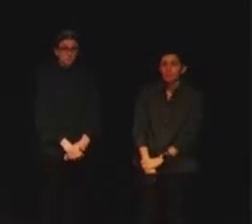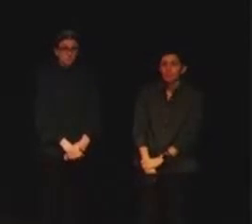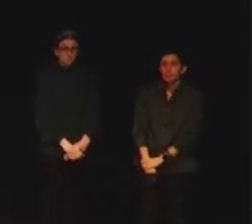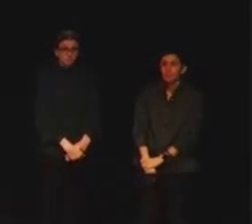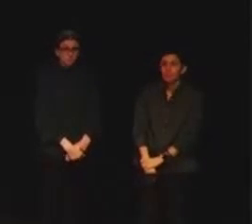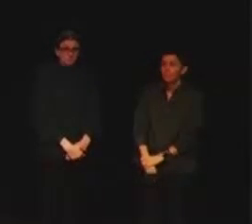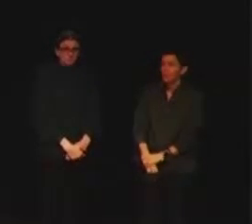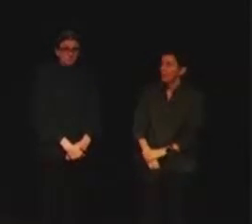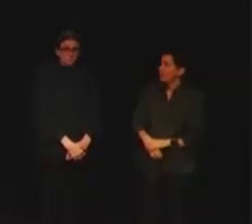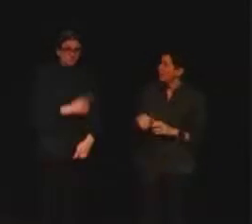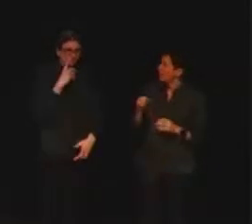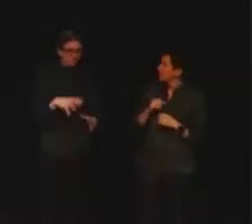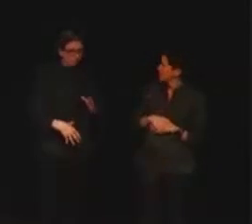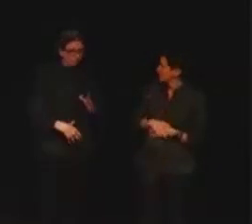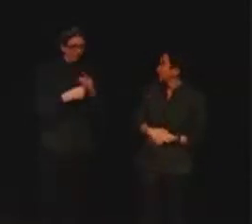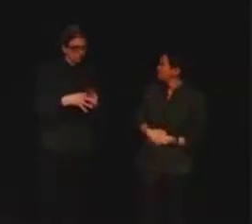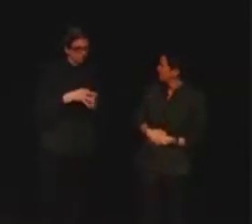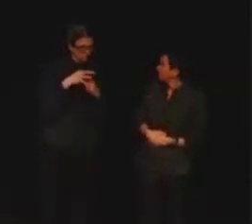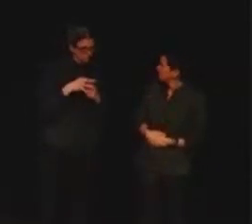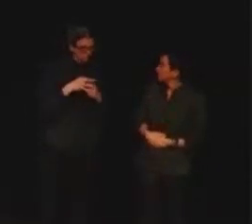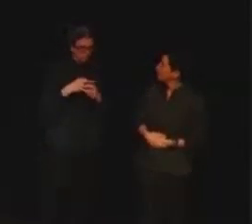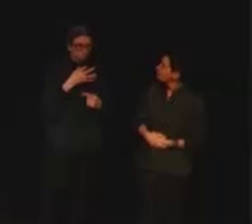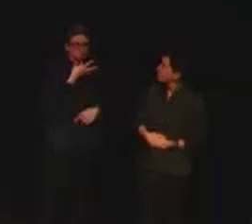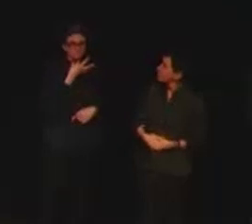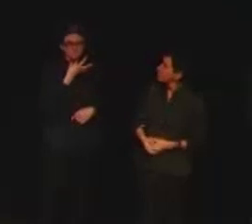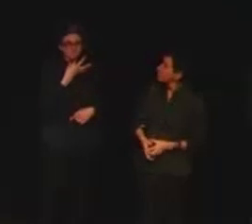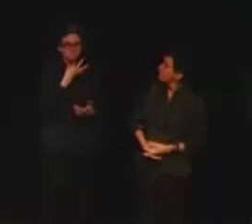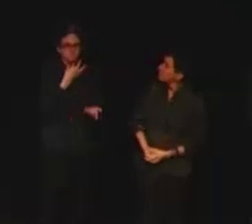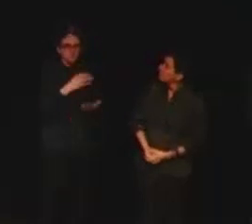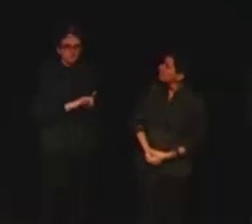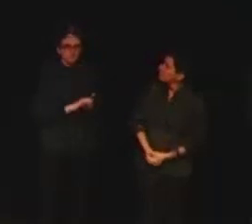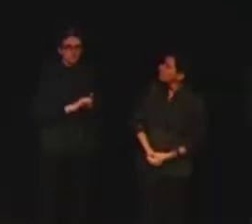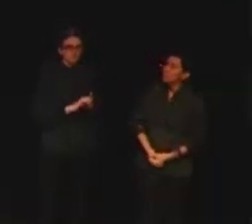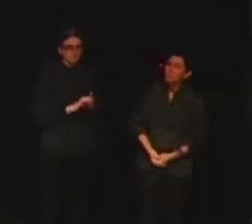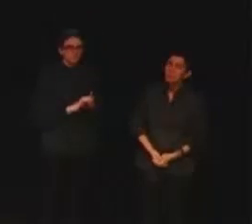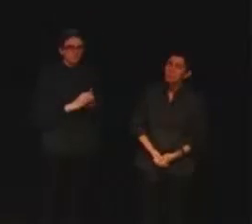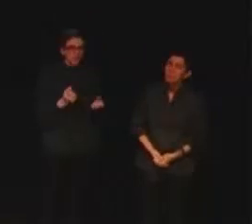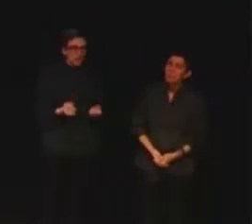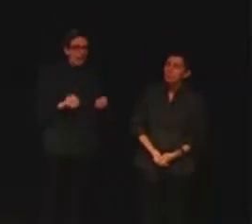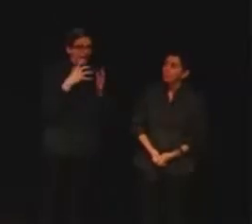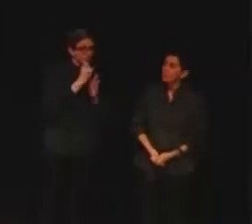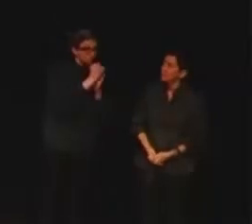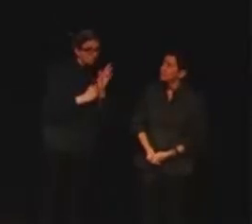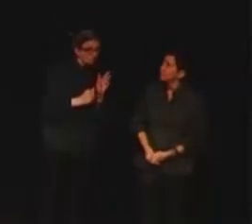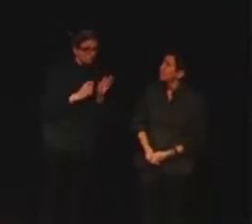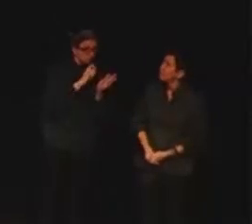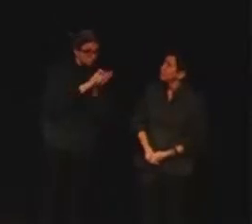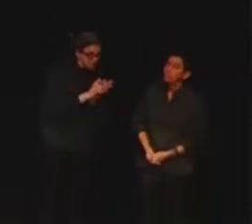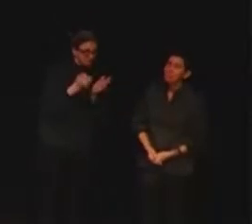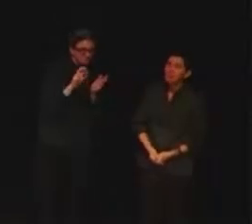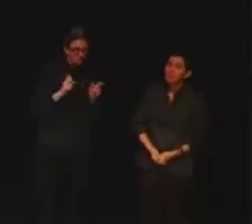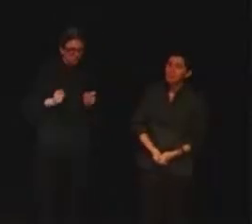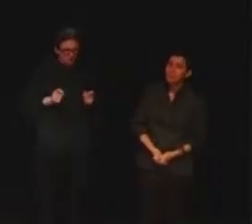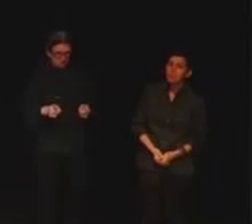It's for Extra Special. I wonder how much of the script was improvised, or did you